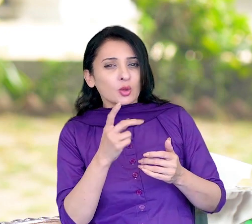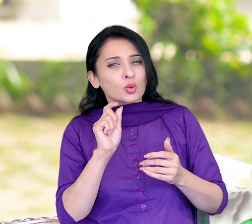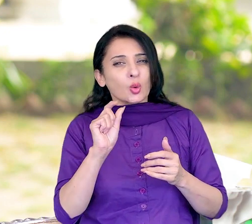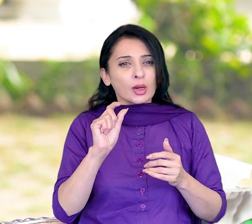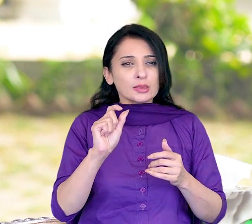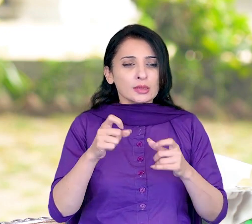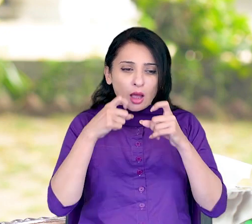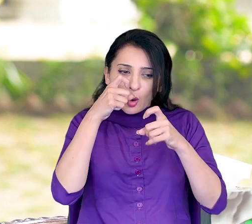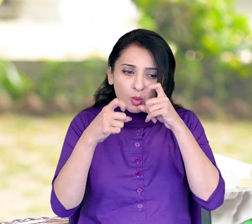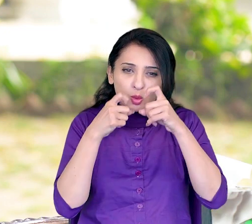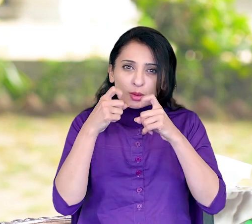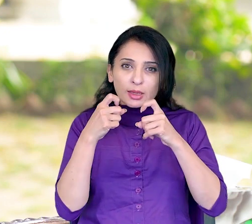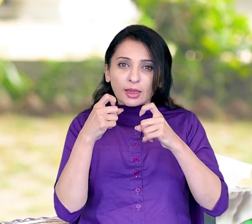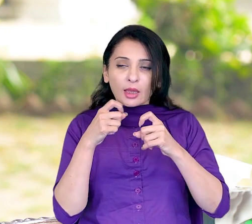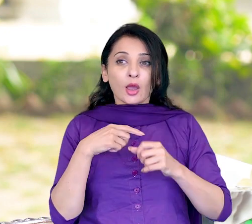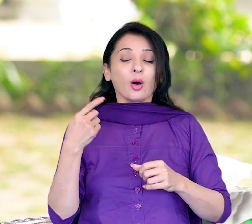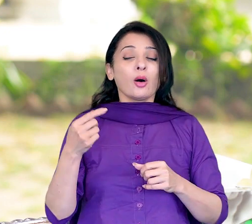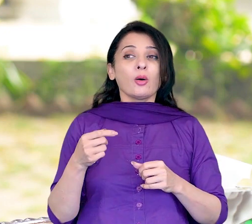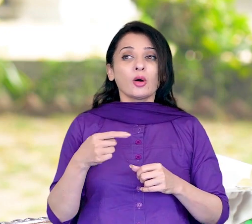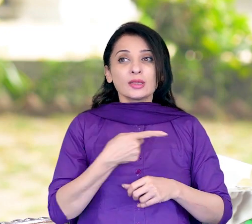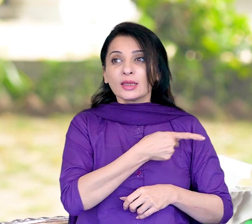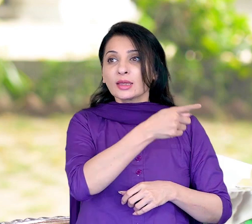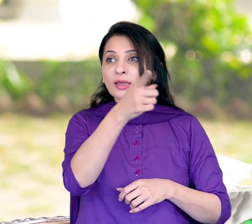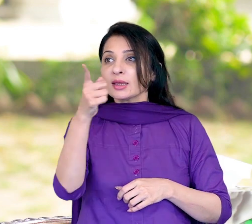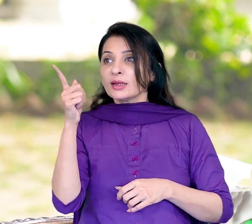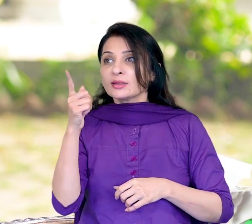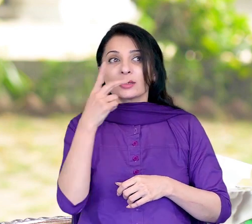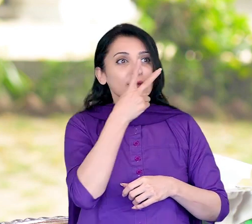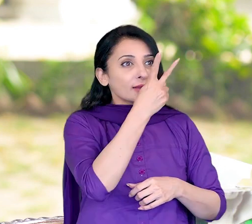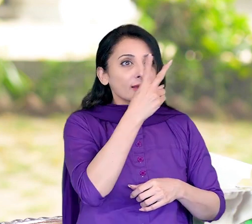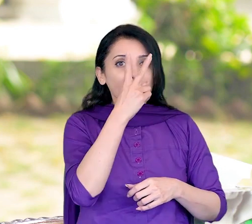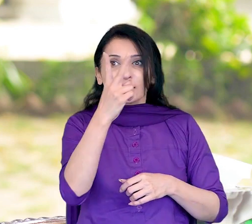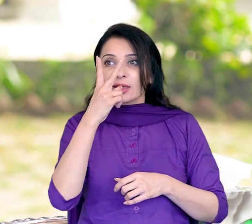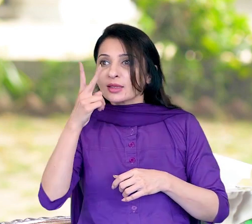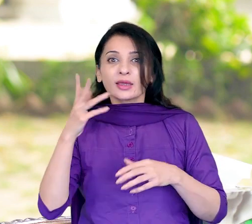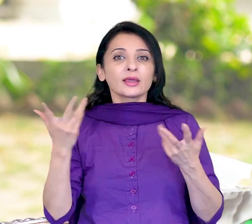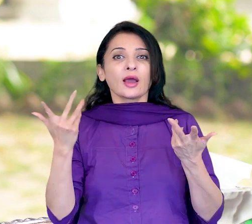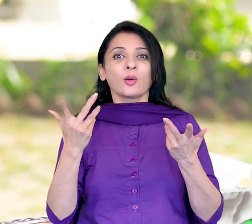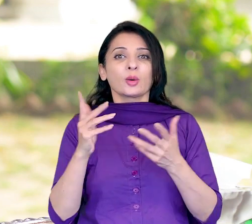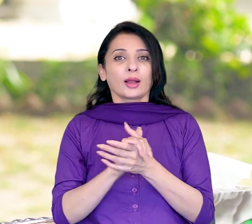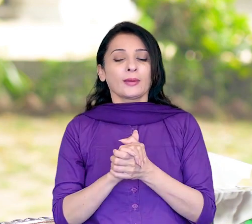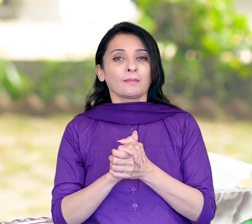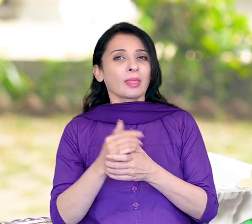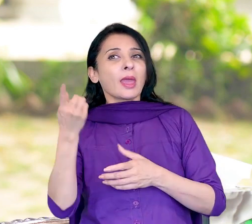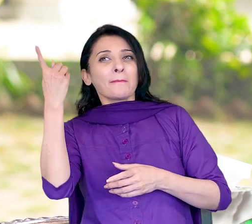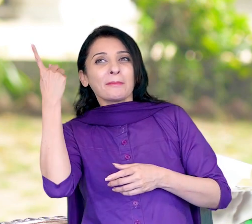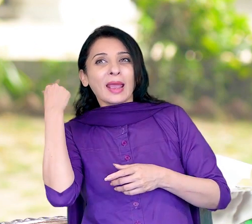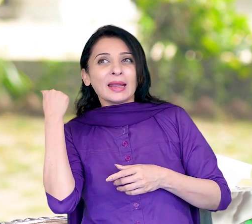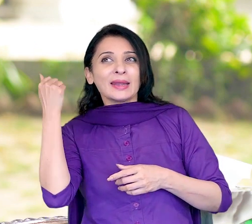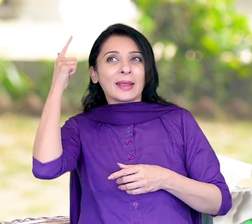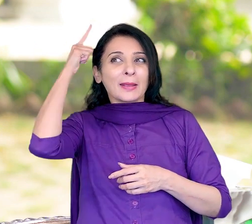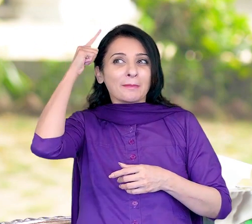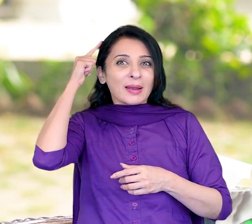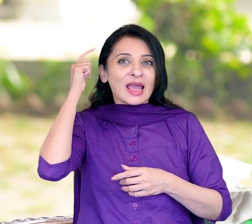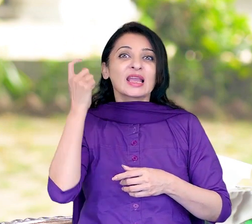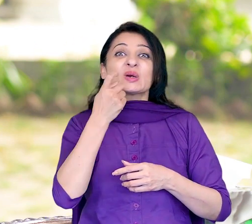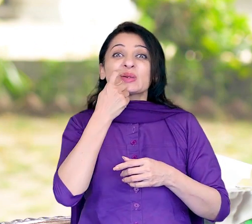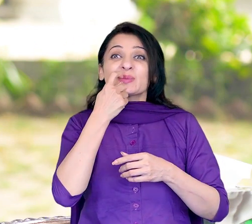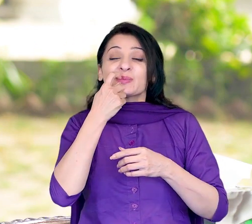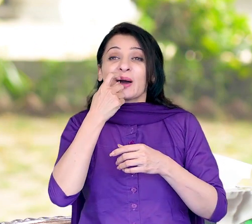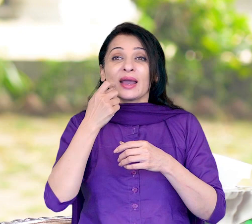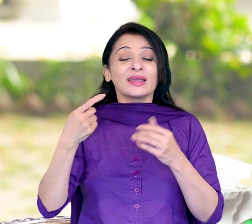time to look into the role of IT in terms of what's happening around us. There was a time that we used to have a black and white